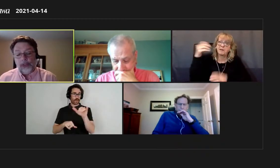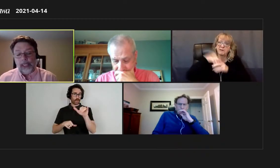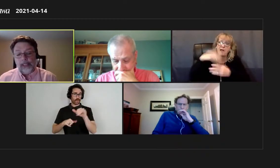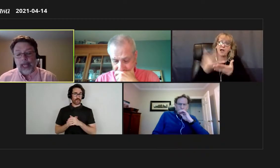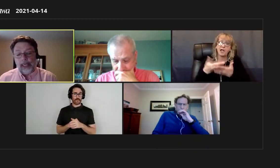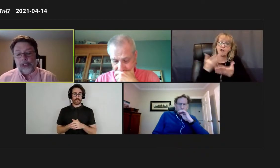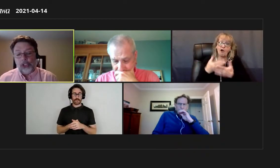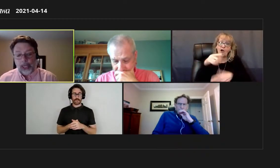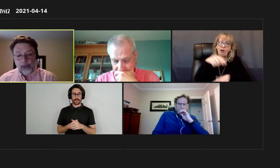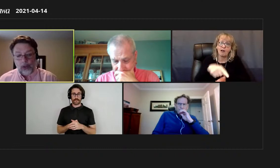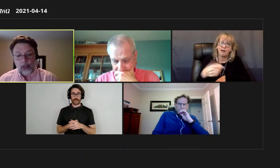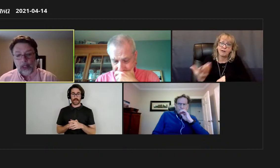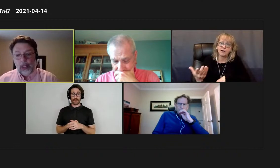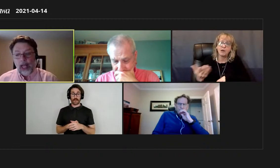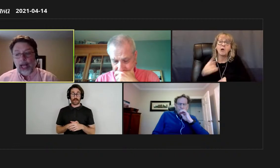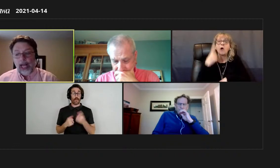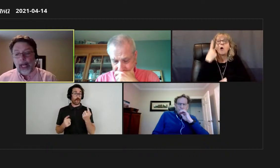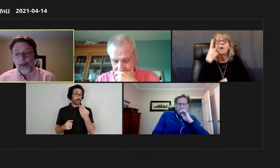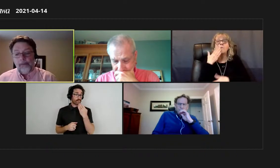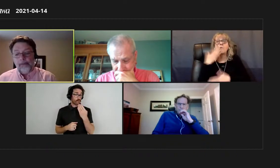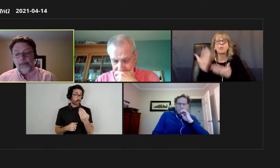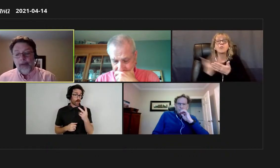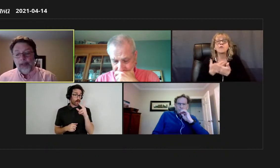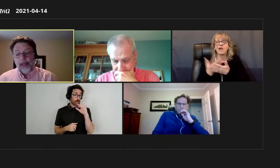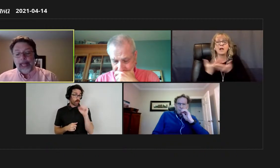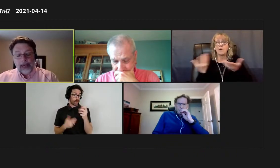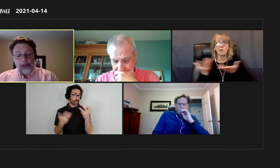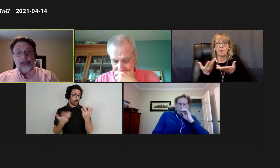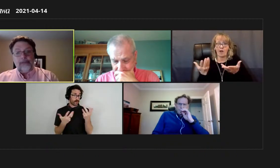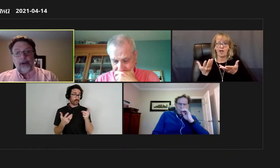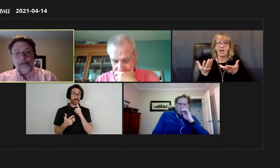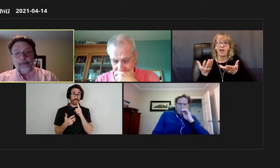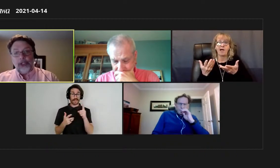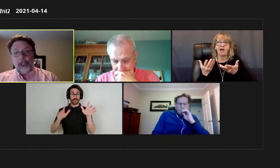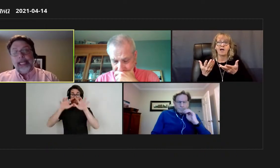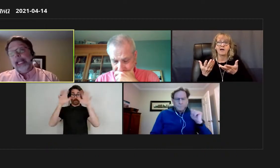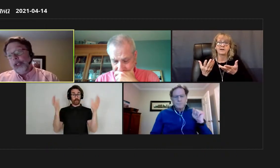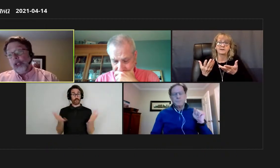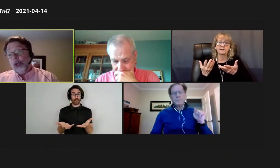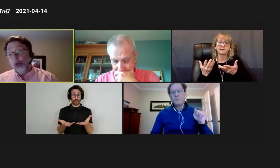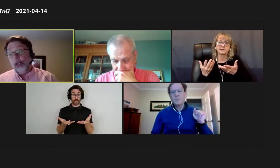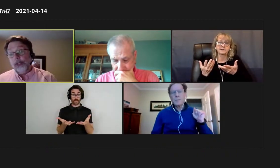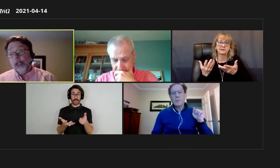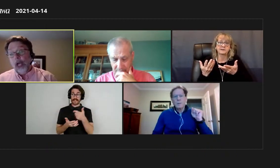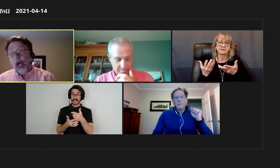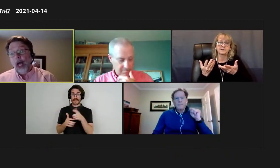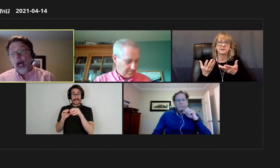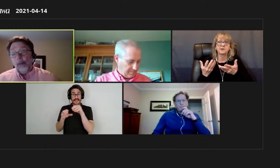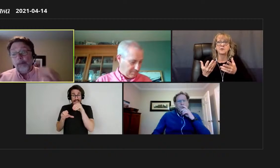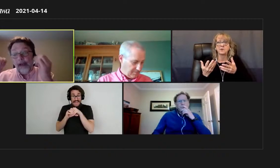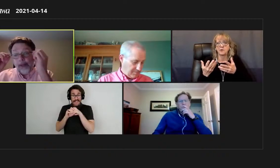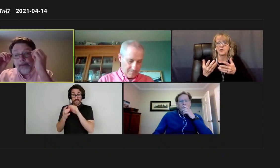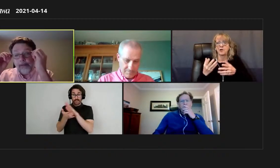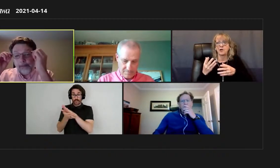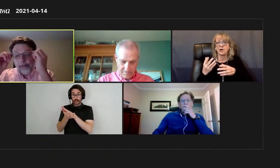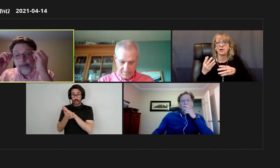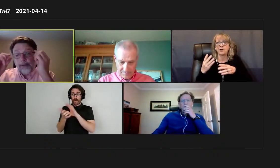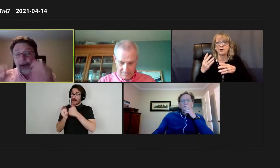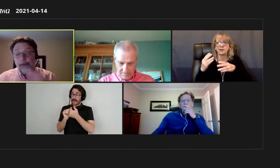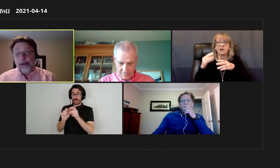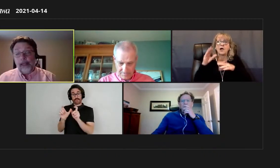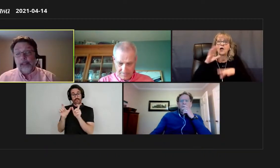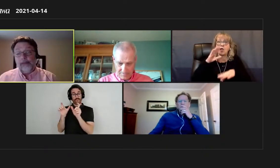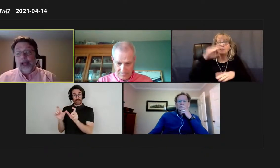news is that in general, the layers of prevention in schools have been